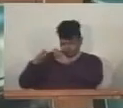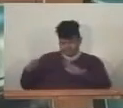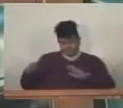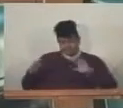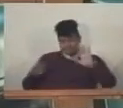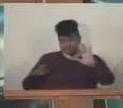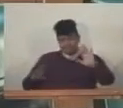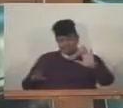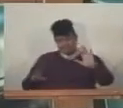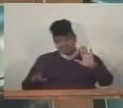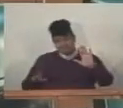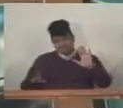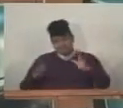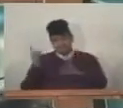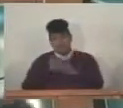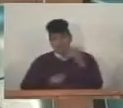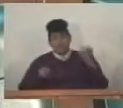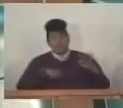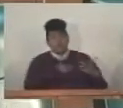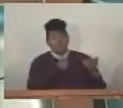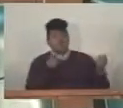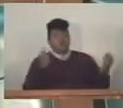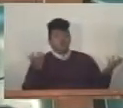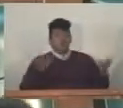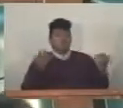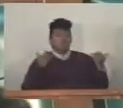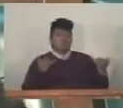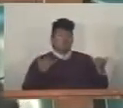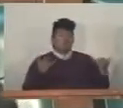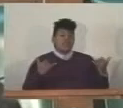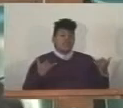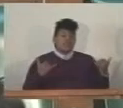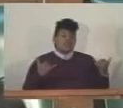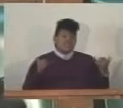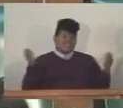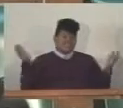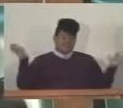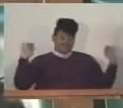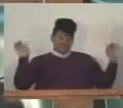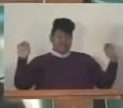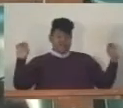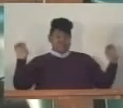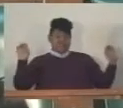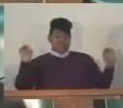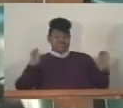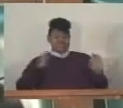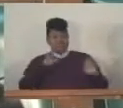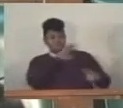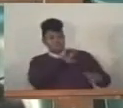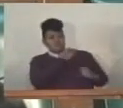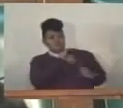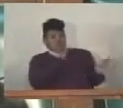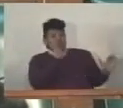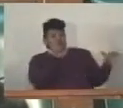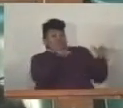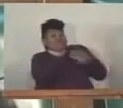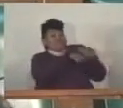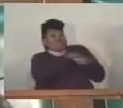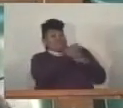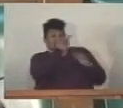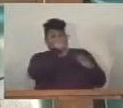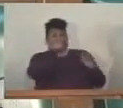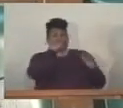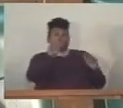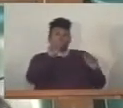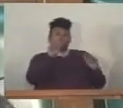because what we are doing here today, you know, based on the state of emergency, is to give powers